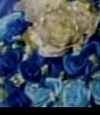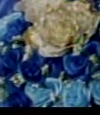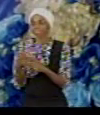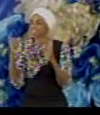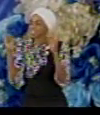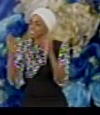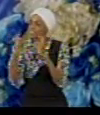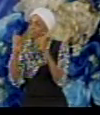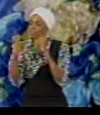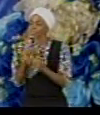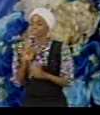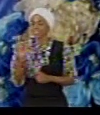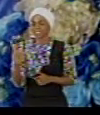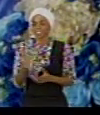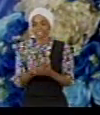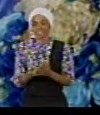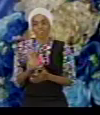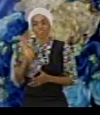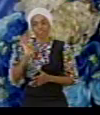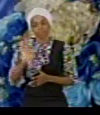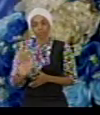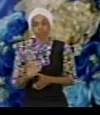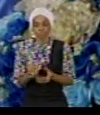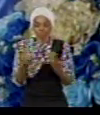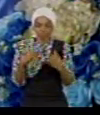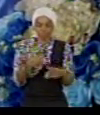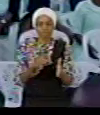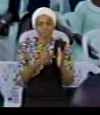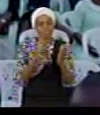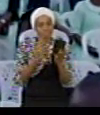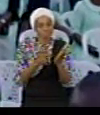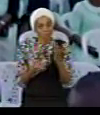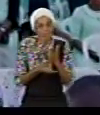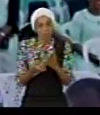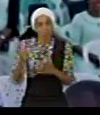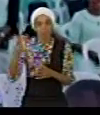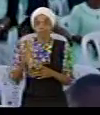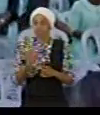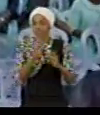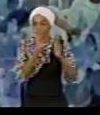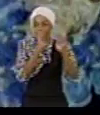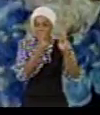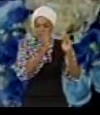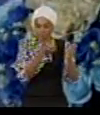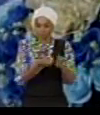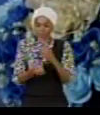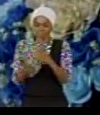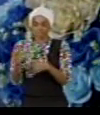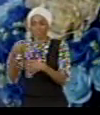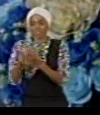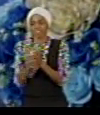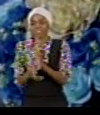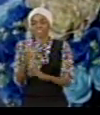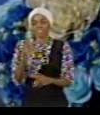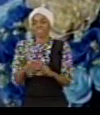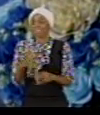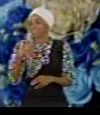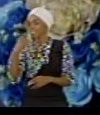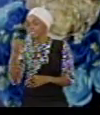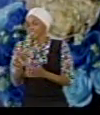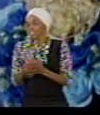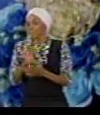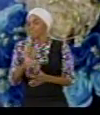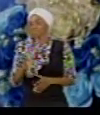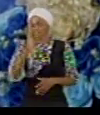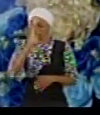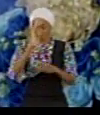say you? Shall we say amen? They say I should greet mommy and daddy that they're standing by, backing